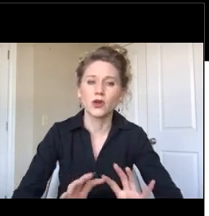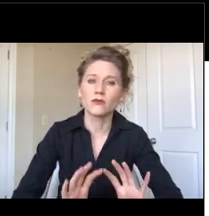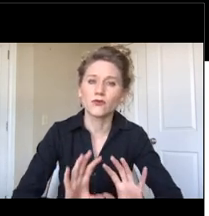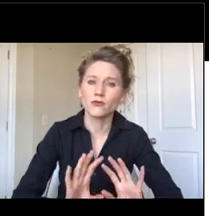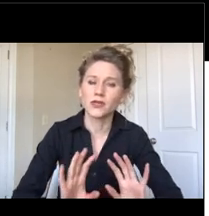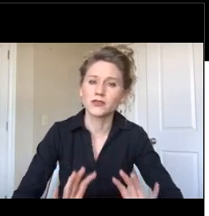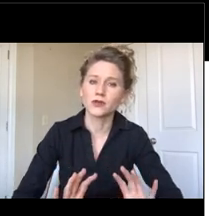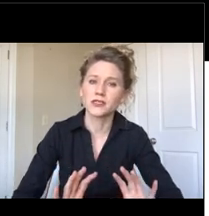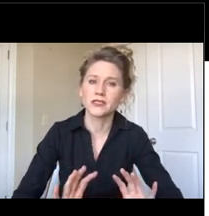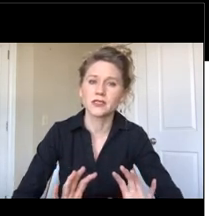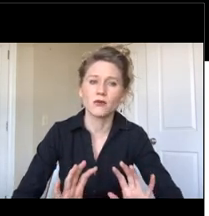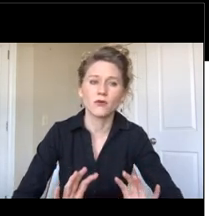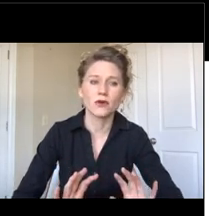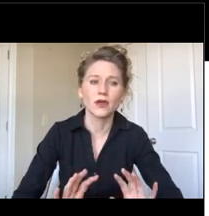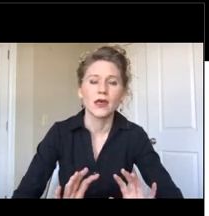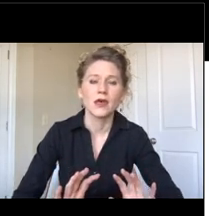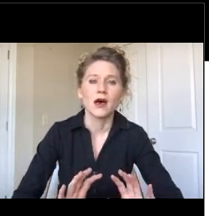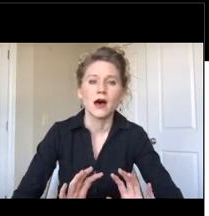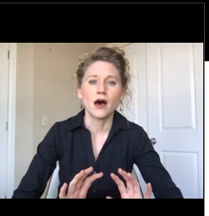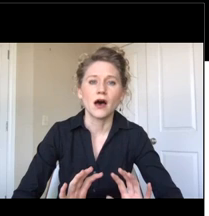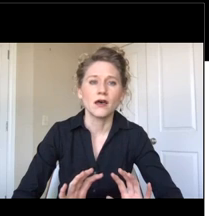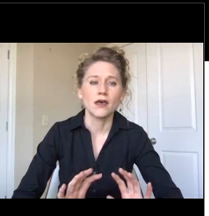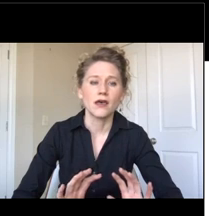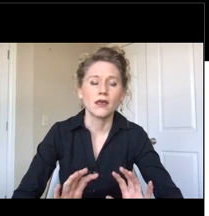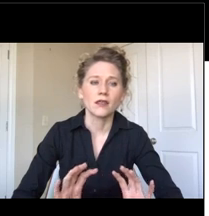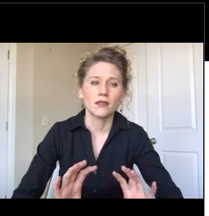the dreamer of roadresource.org.